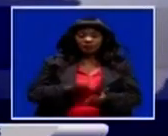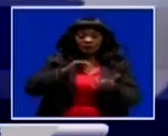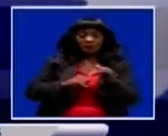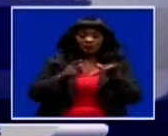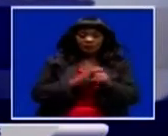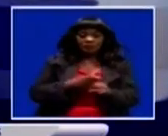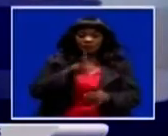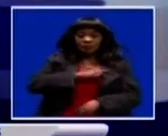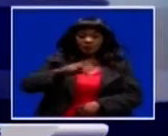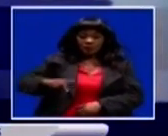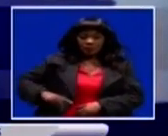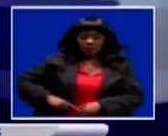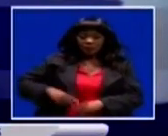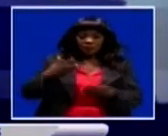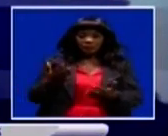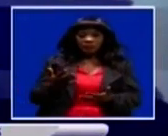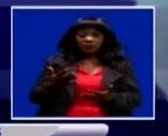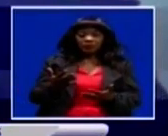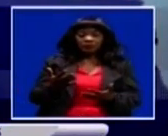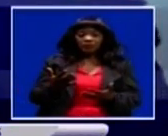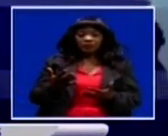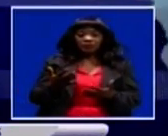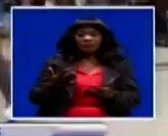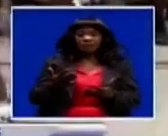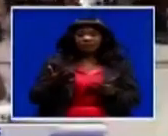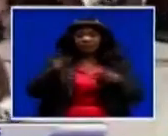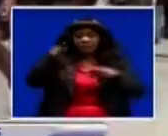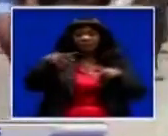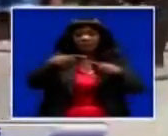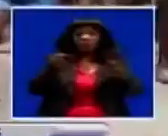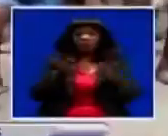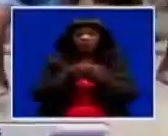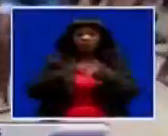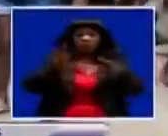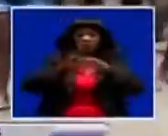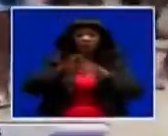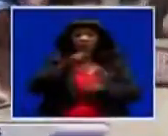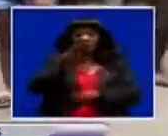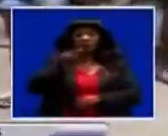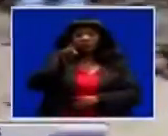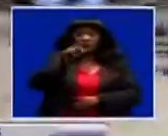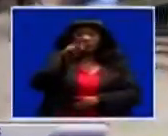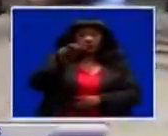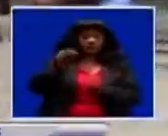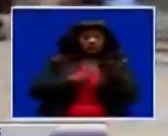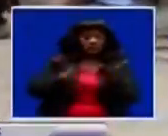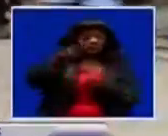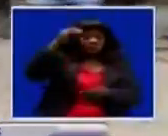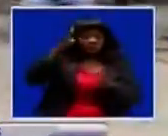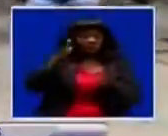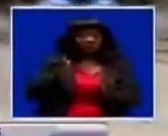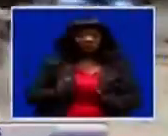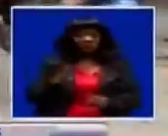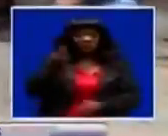Zulu king Goodwill Zwelithini's son, Prince Zwelithini, in the company of the Zulu Prime Minister Mangosuthu